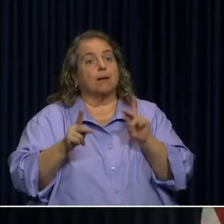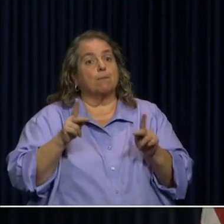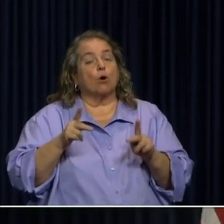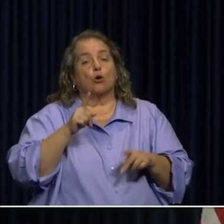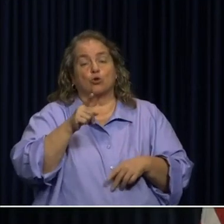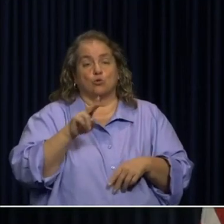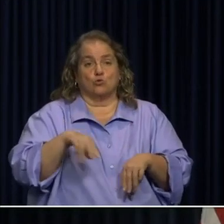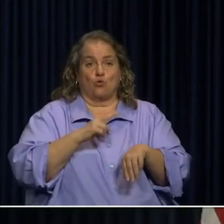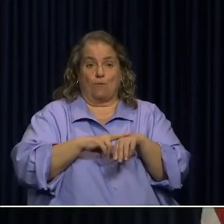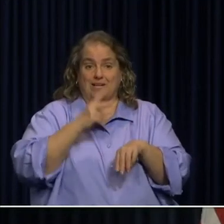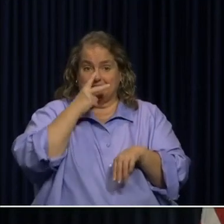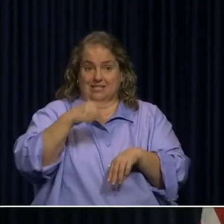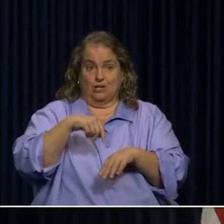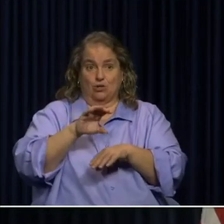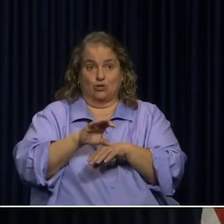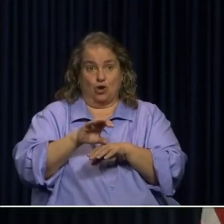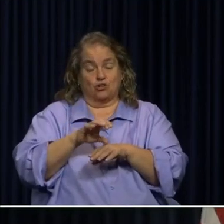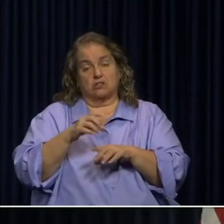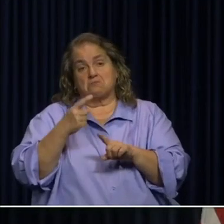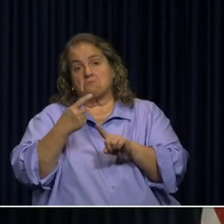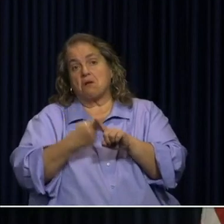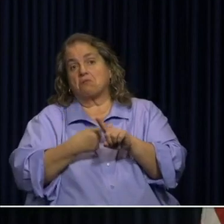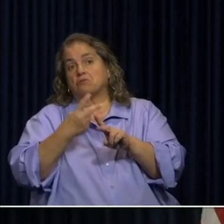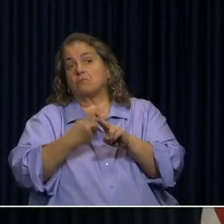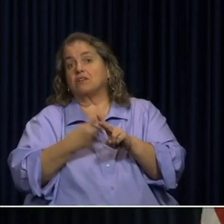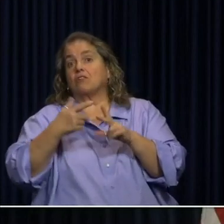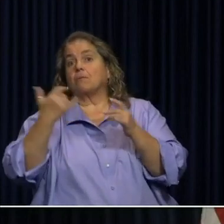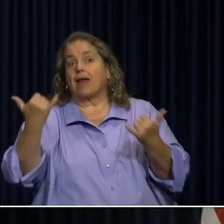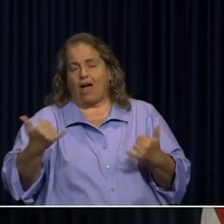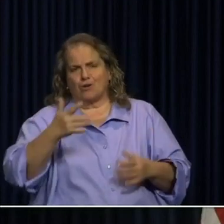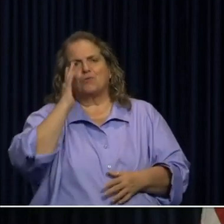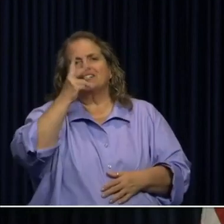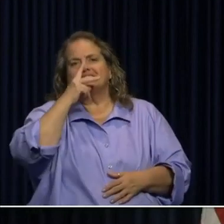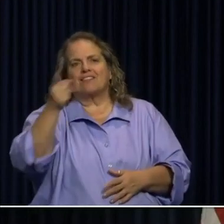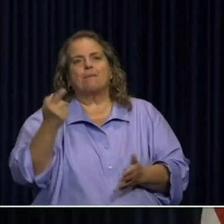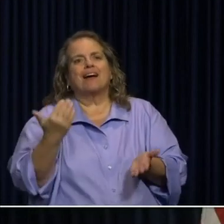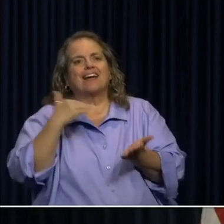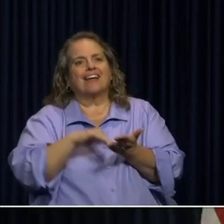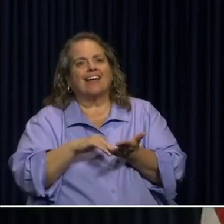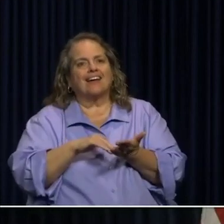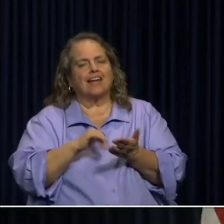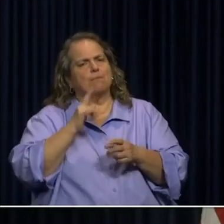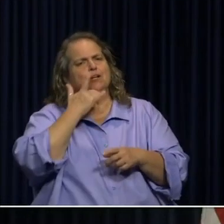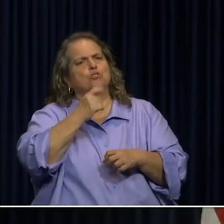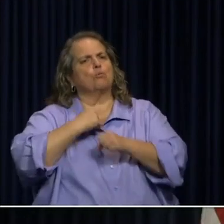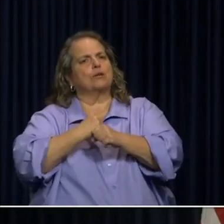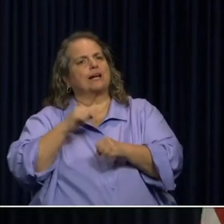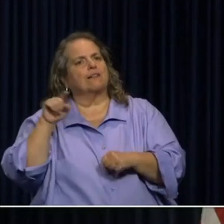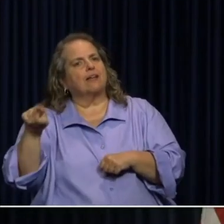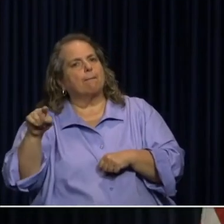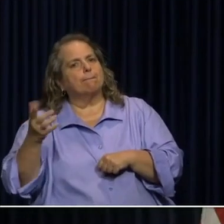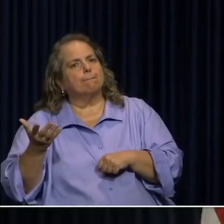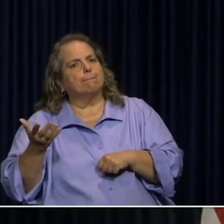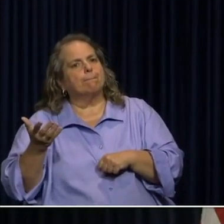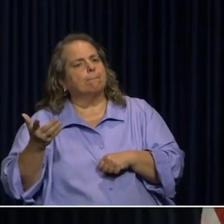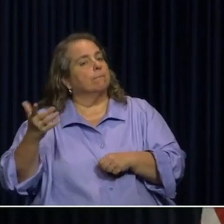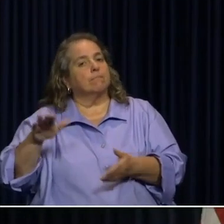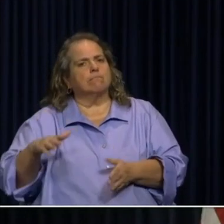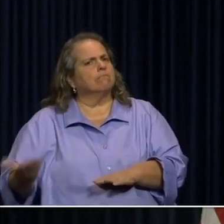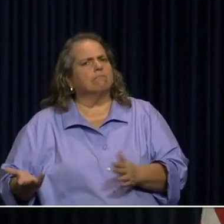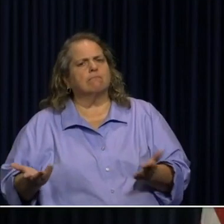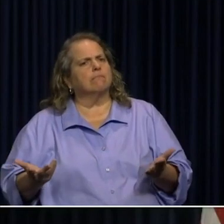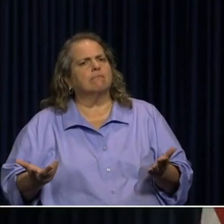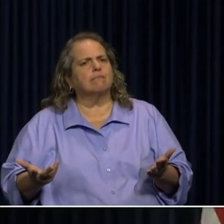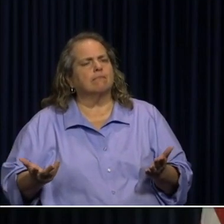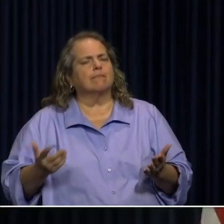be in church months from now. It protects your congregations. It protects people around you. It's our